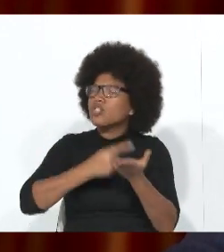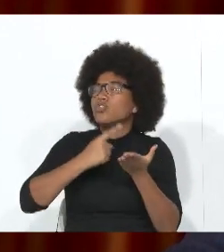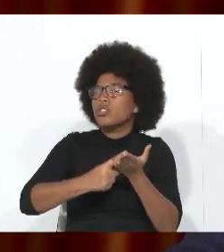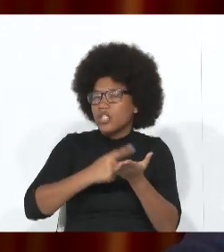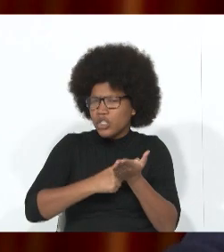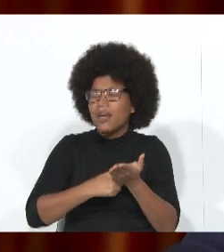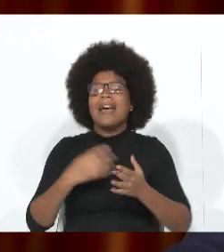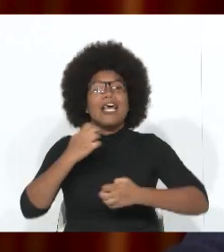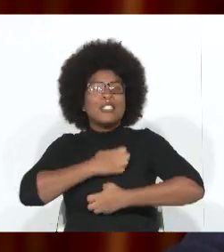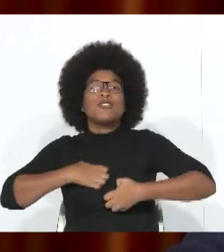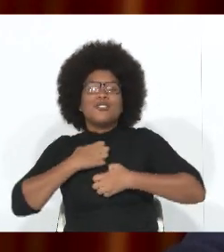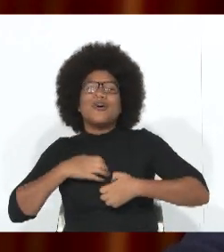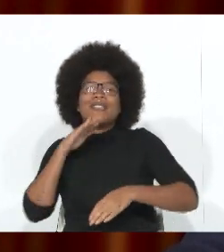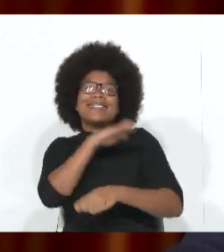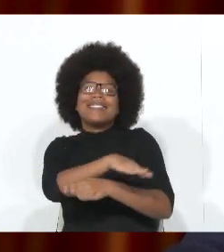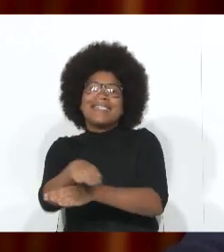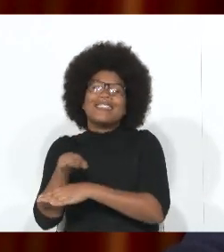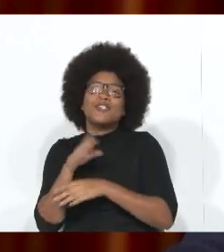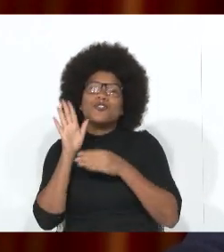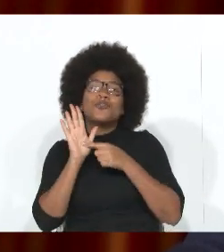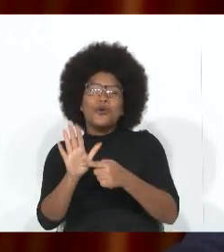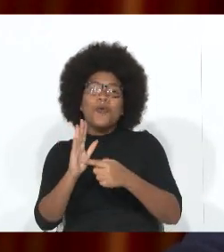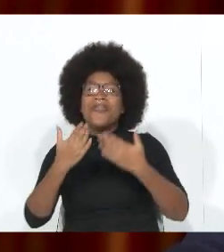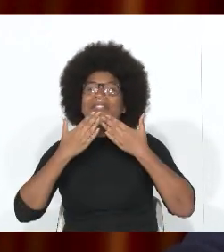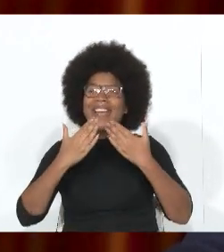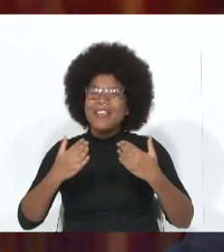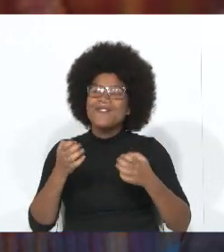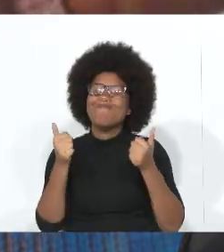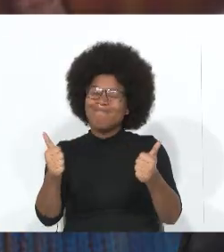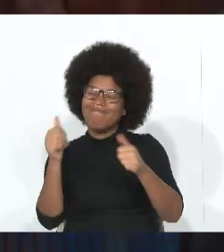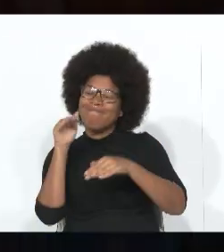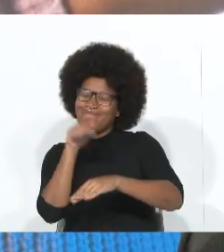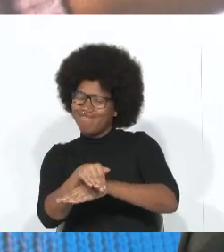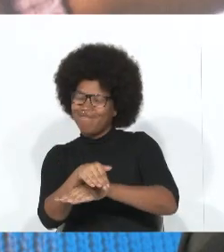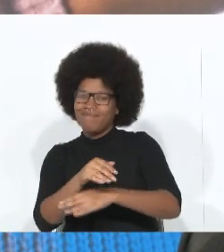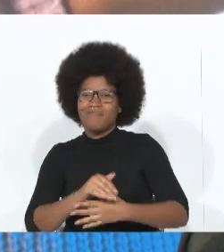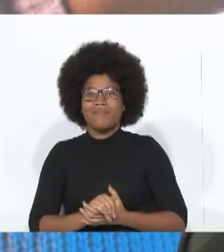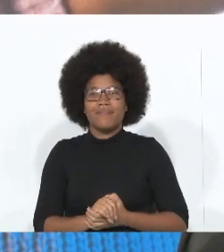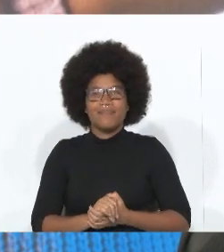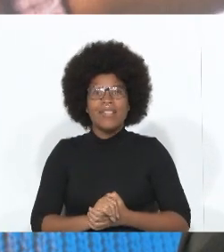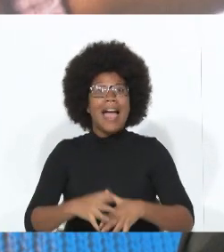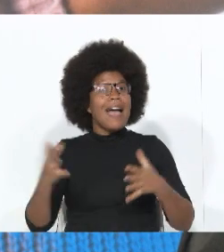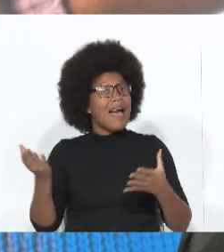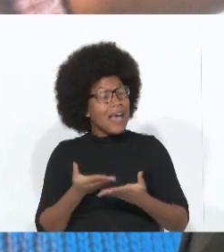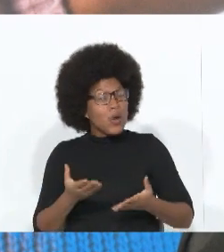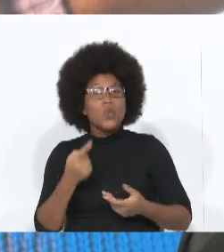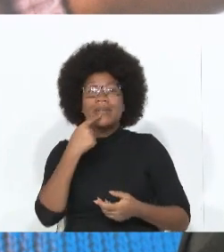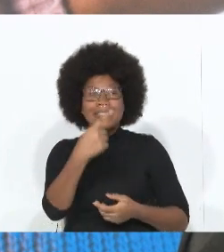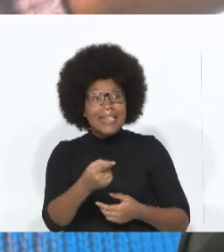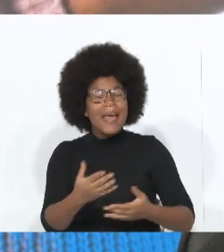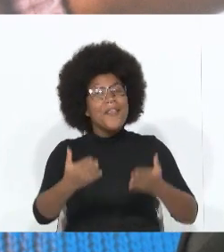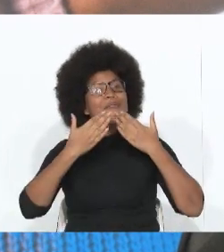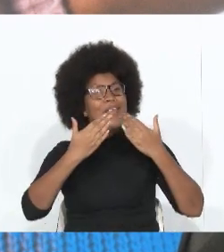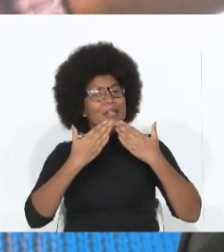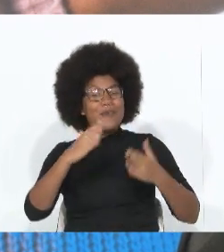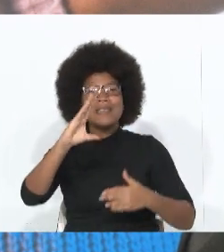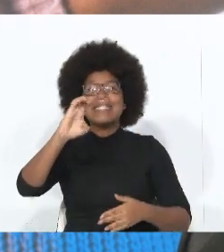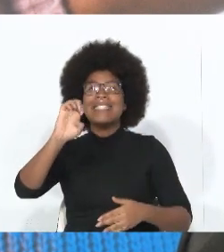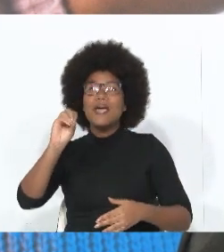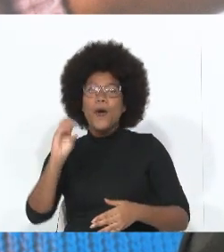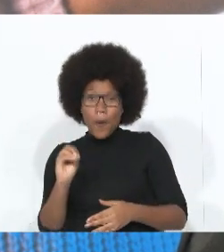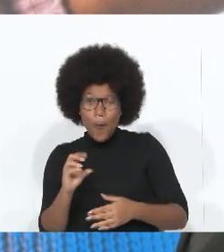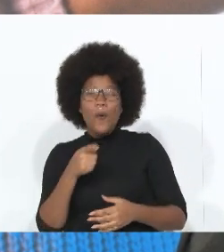do enjoy tonight's proceedings. Thank you and good night. And we say thank you to the CEO of the